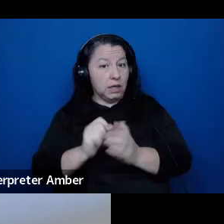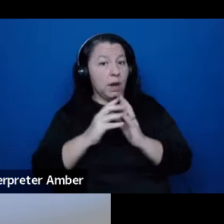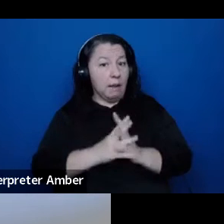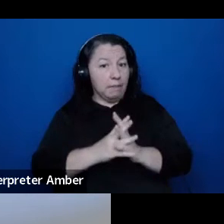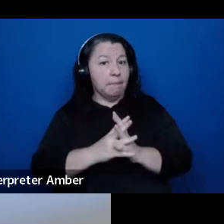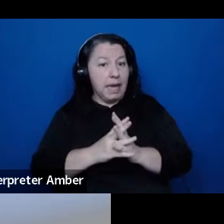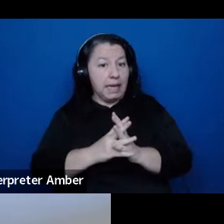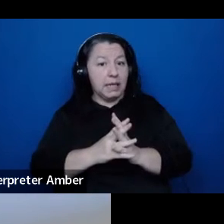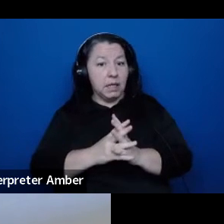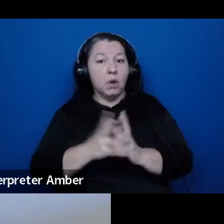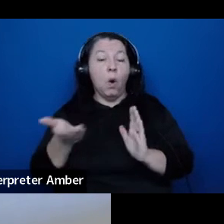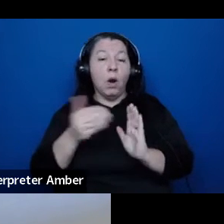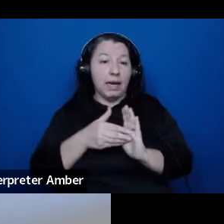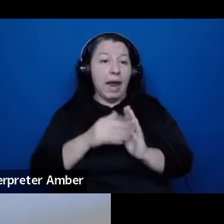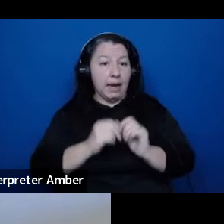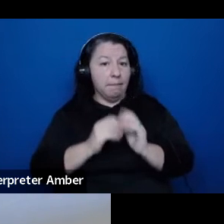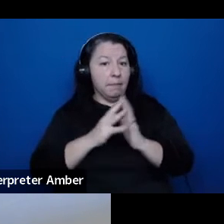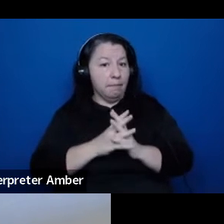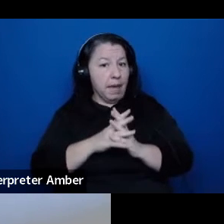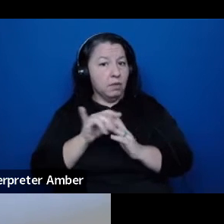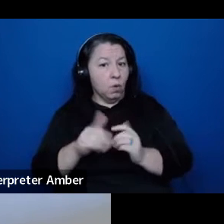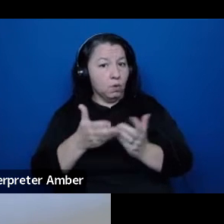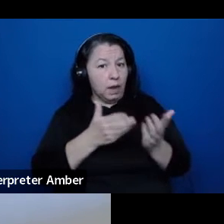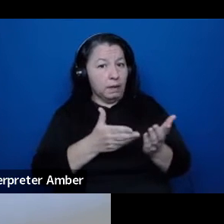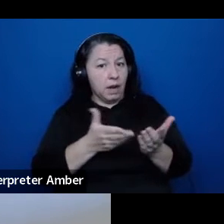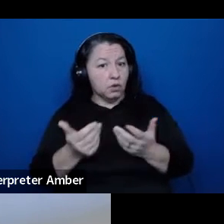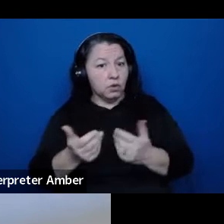least begin implementing those recommendations?